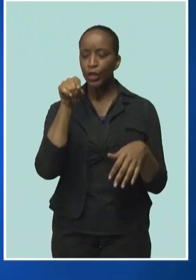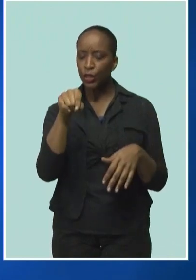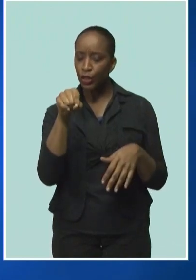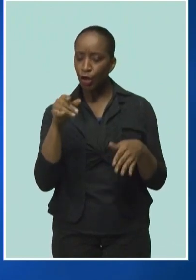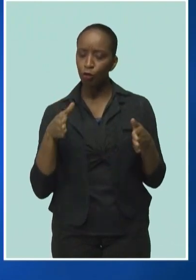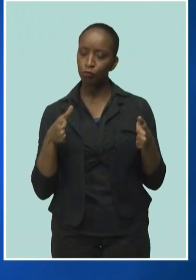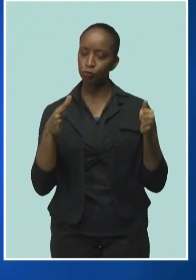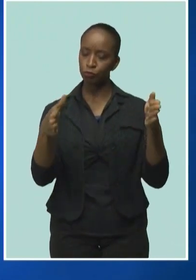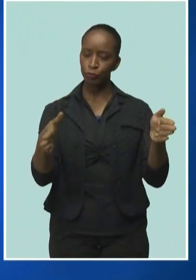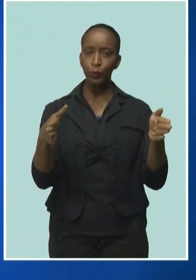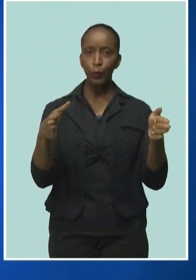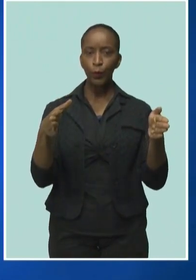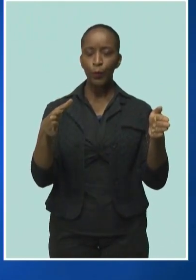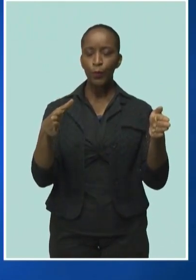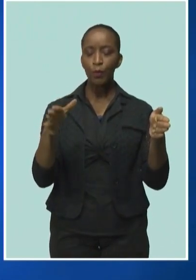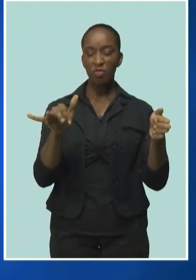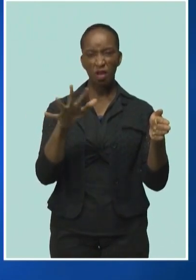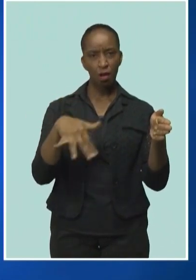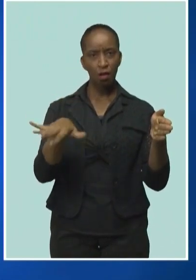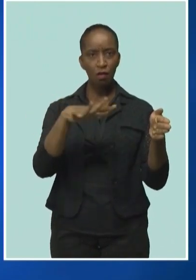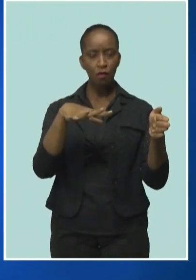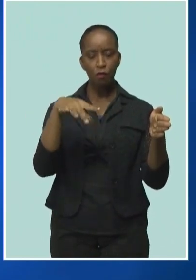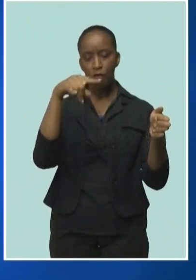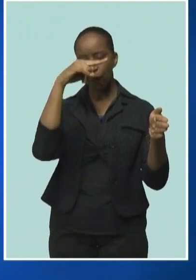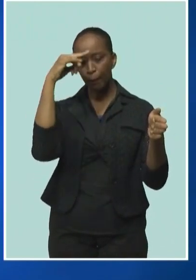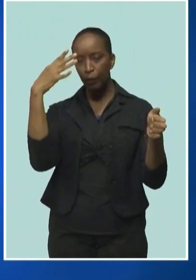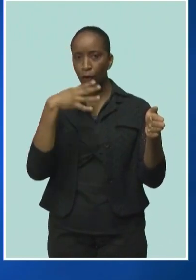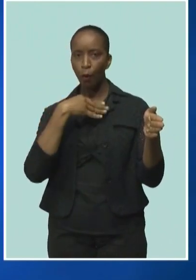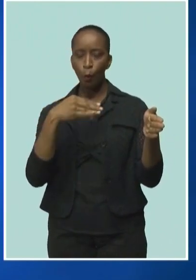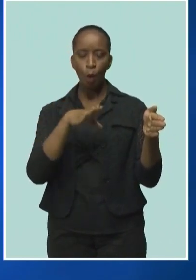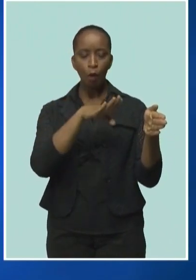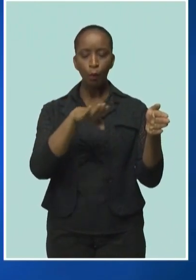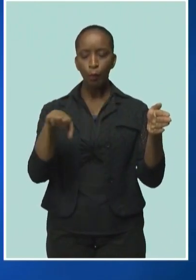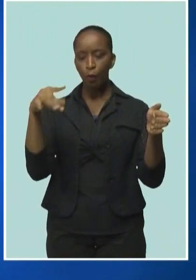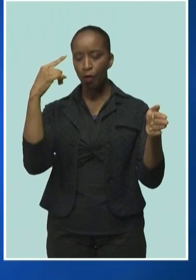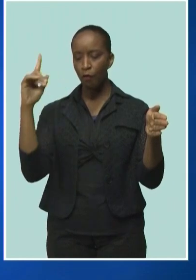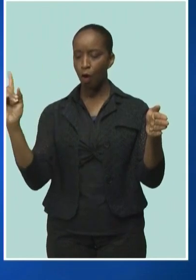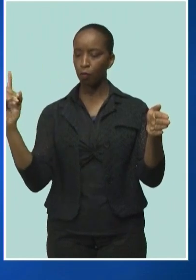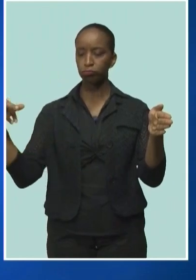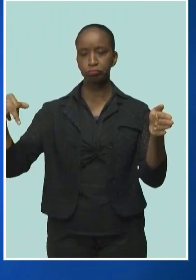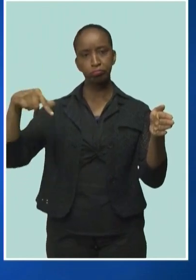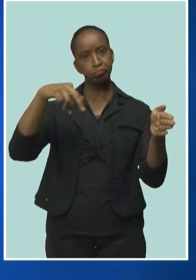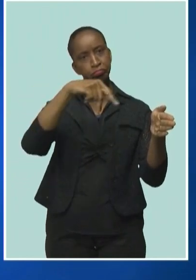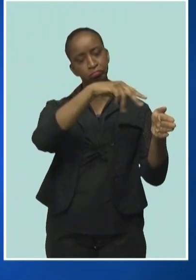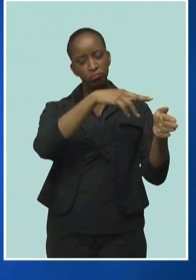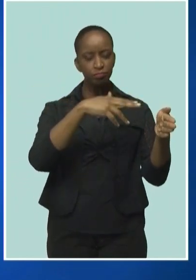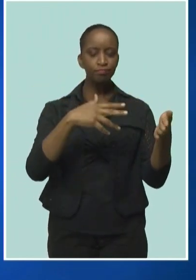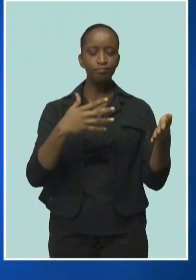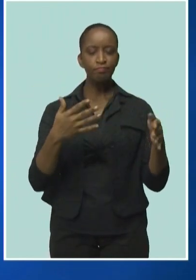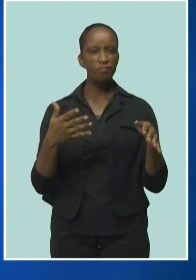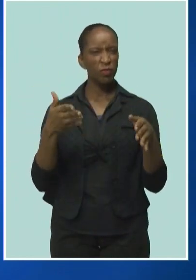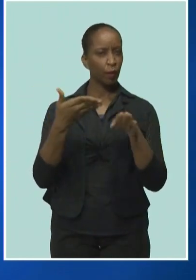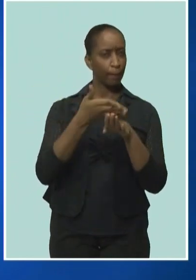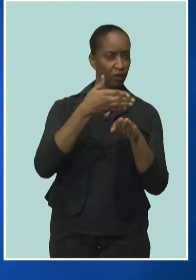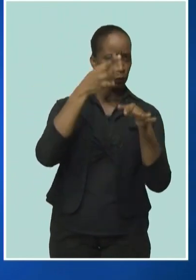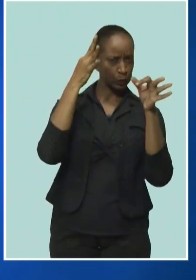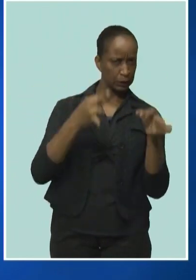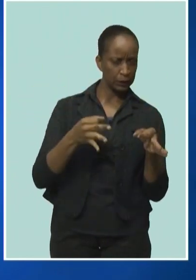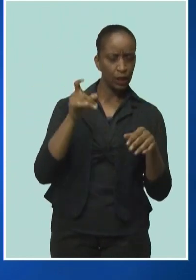on, that inspections be done at various times